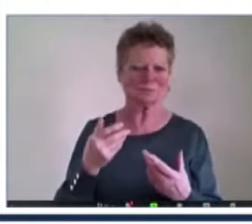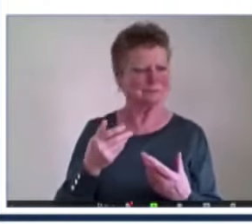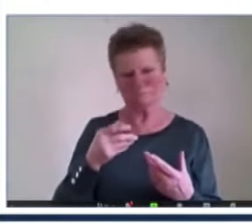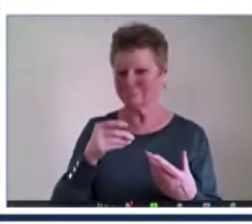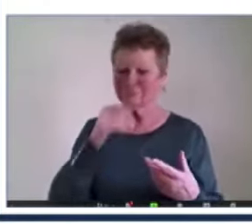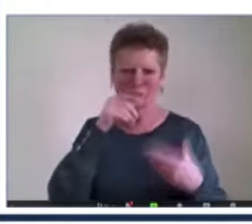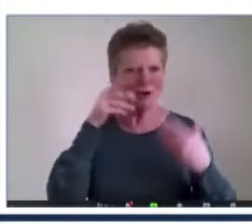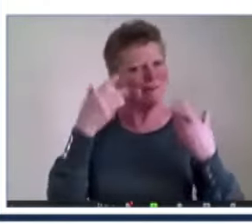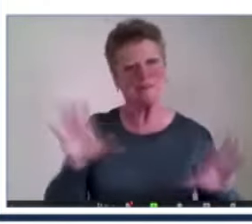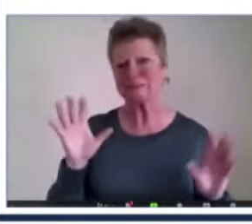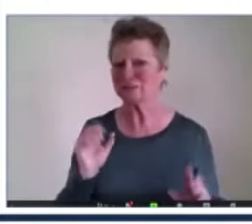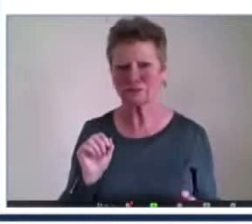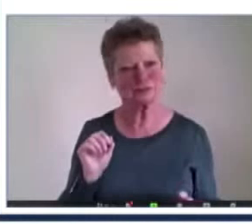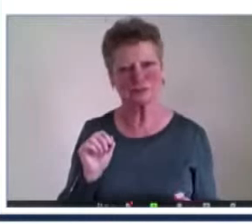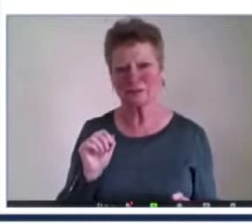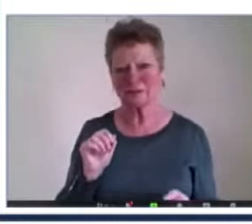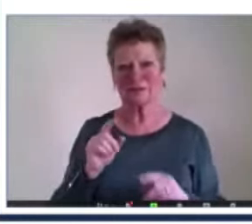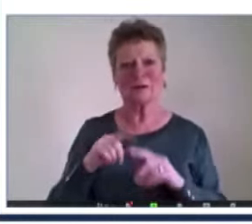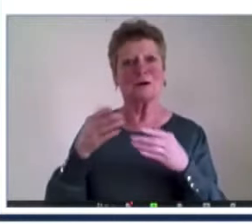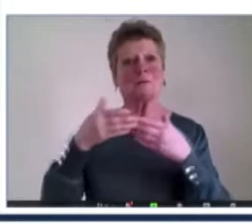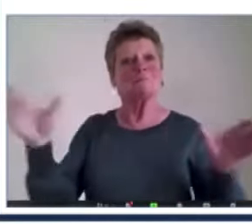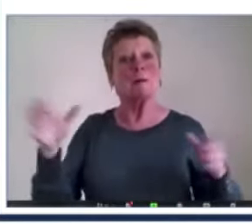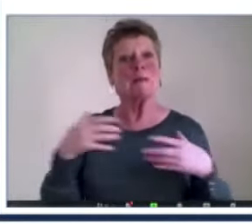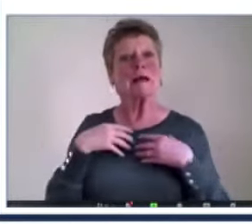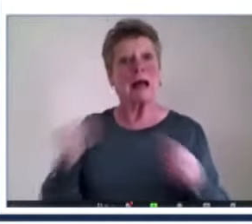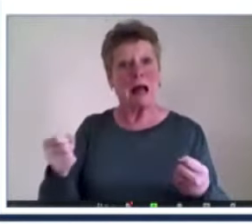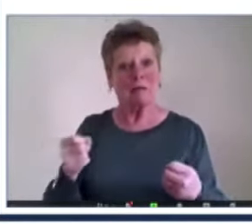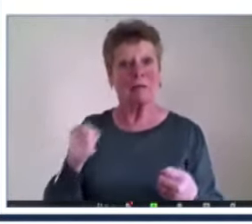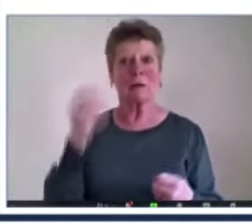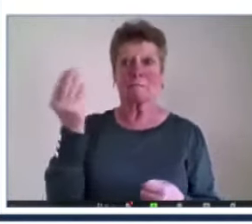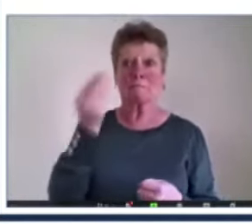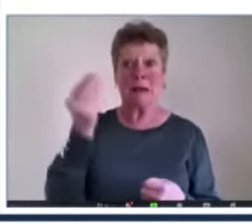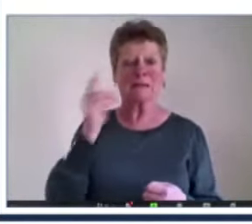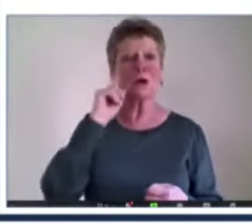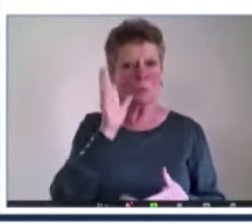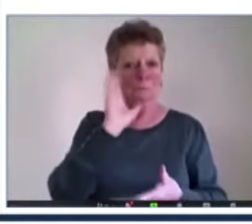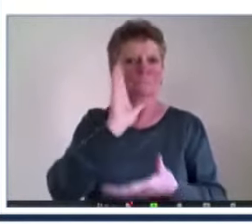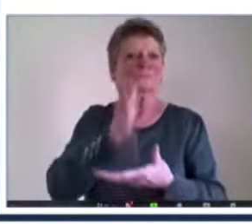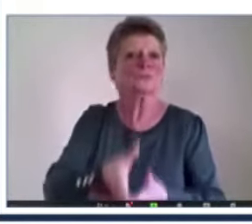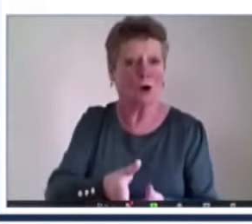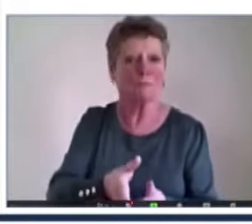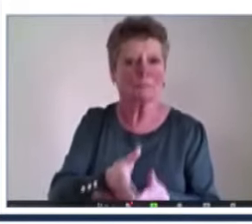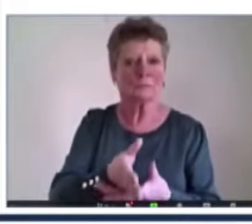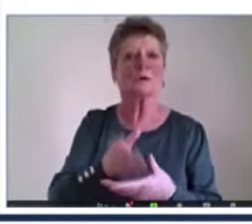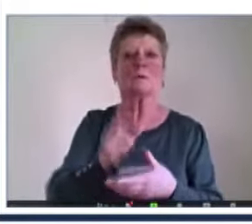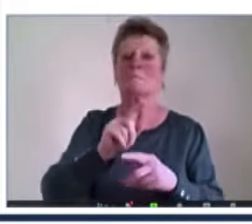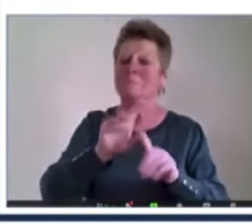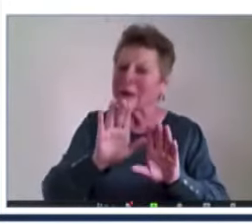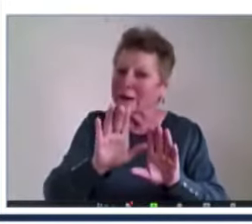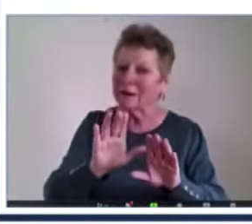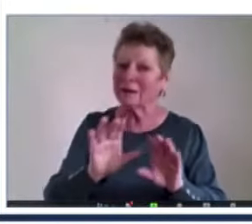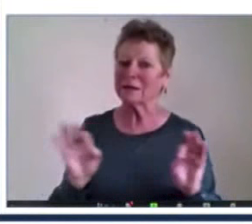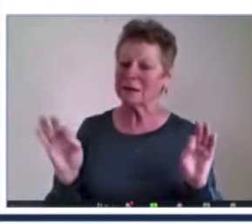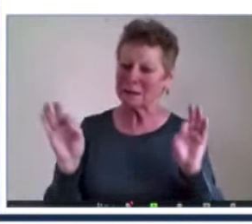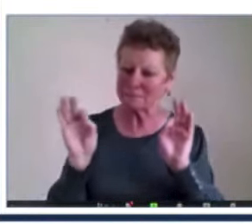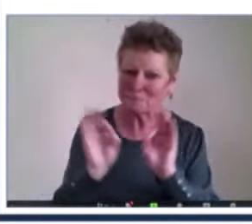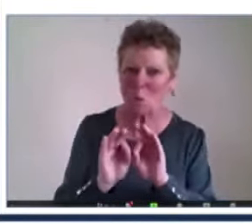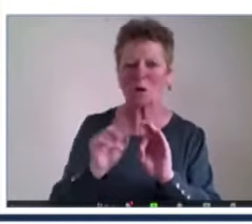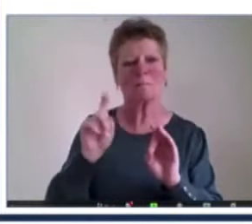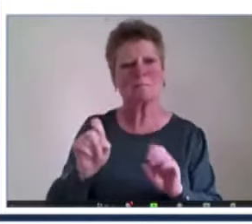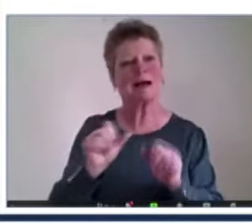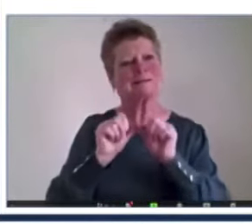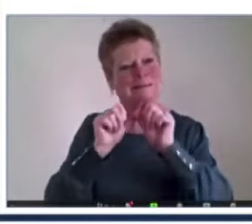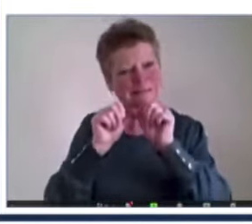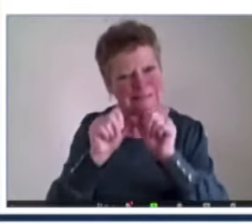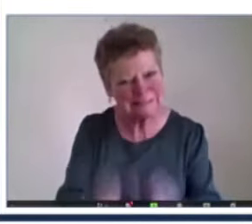of our province-wide public health restrictions lift on Monday, it is even more important than ever to continue to do those things that